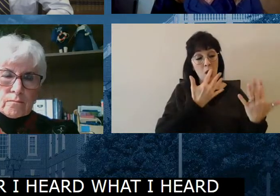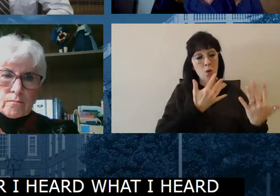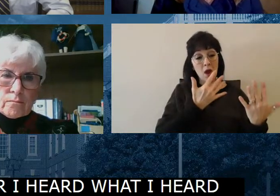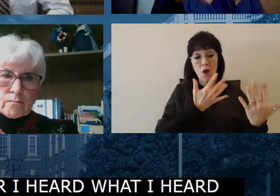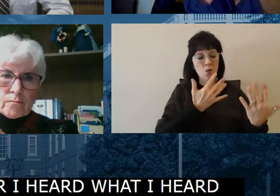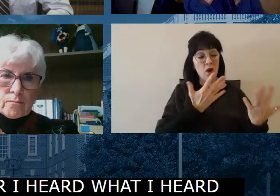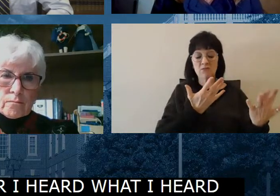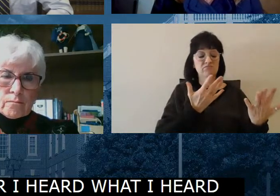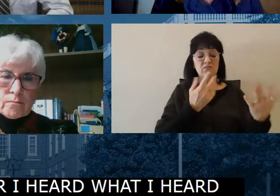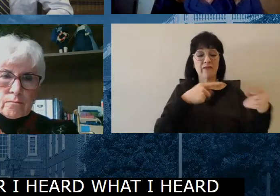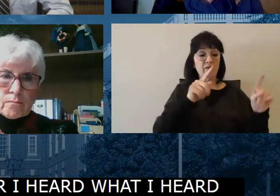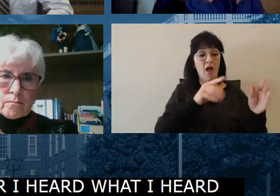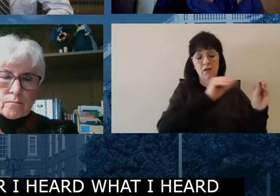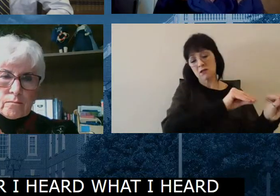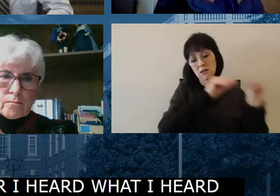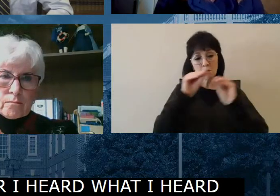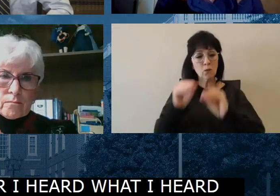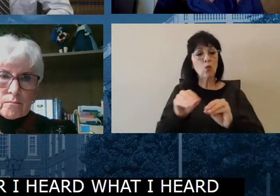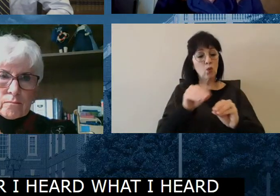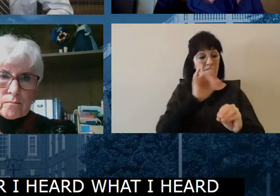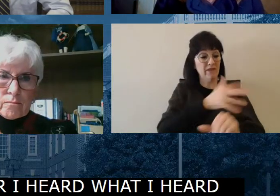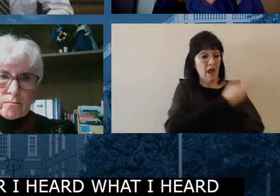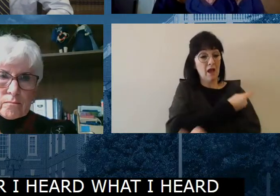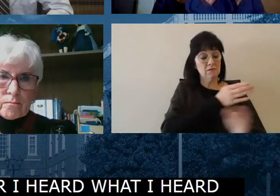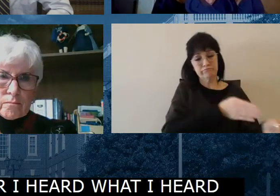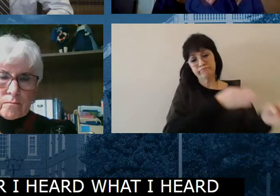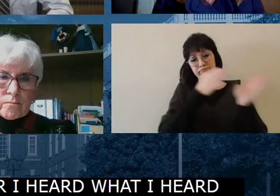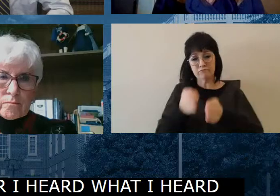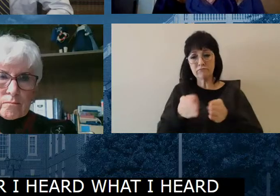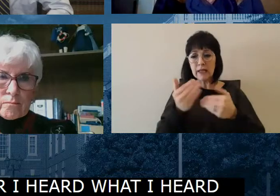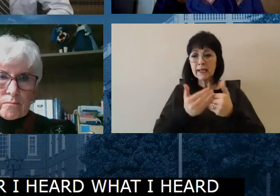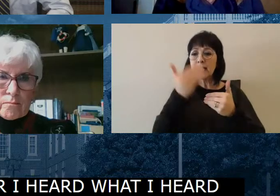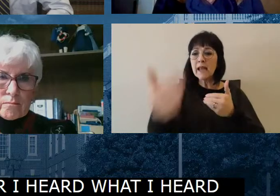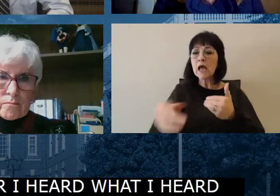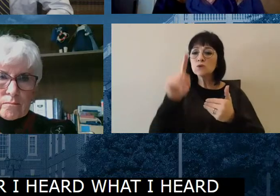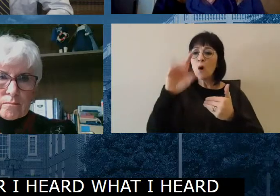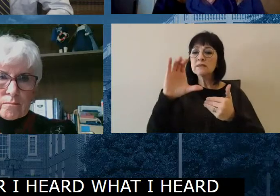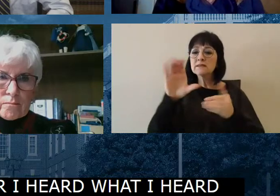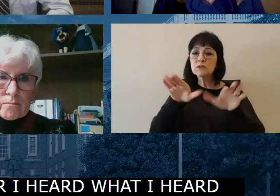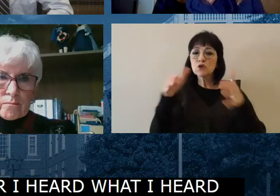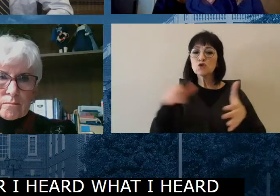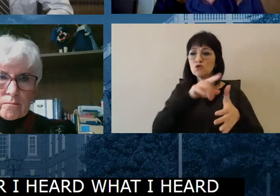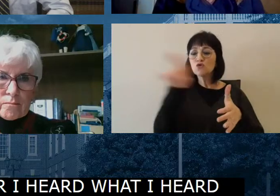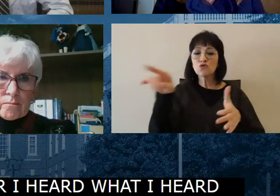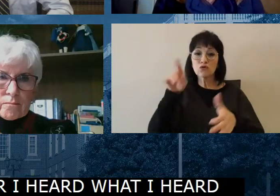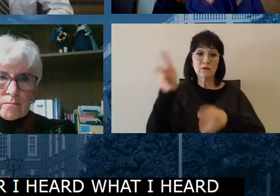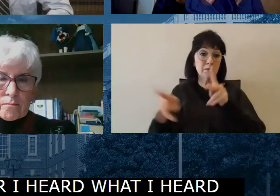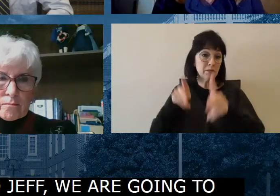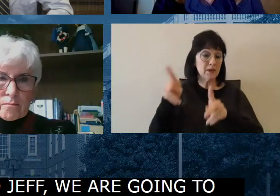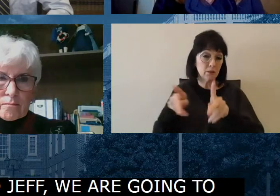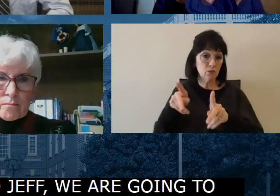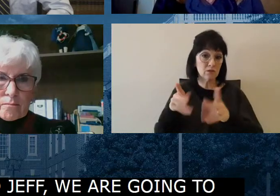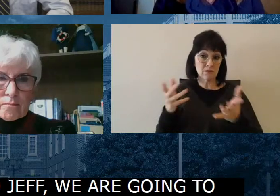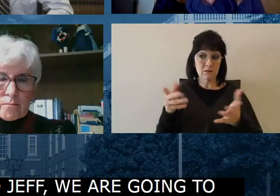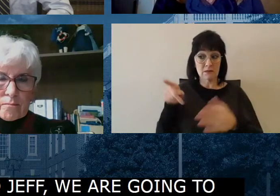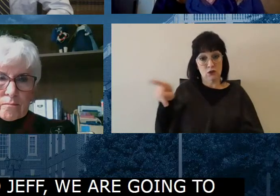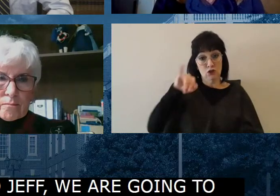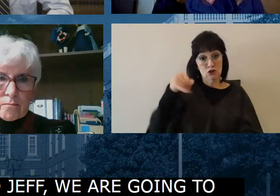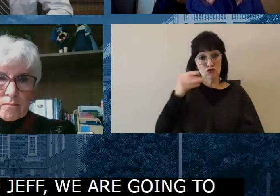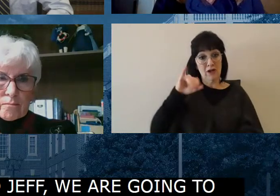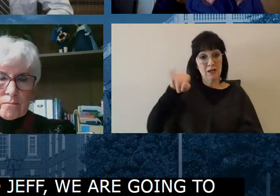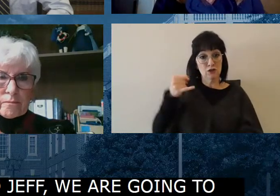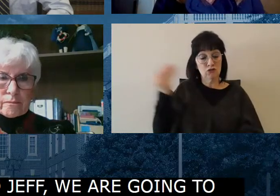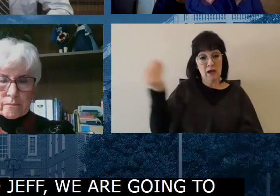Jeff Zients, we're going to get 8,000. We get 8,000 J&J now, nothing for the rest of March. Moderna